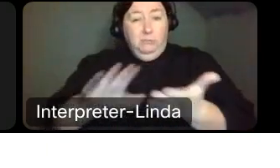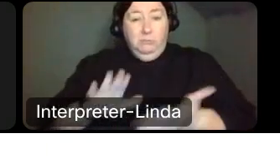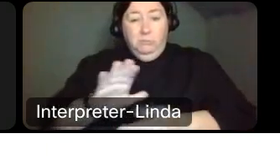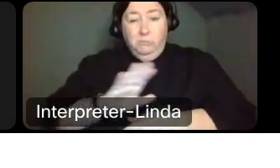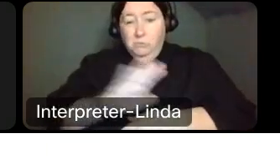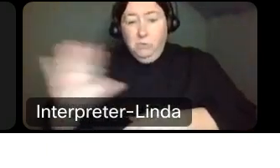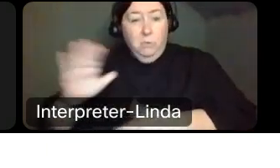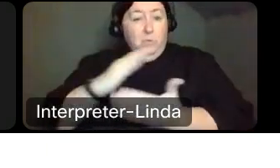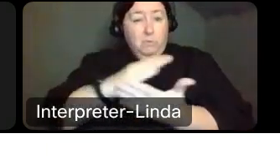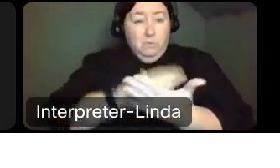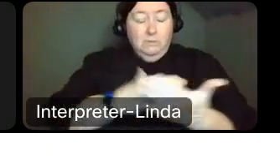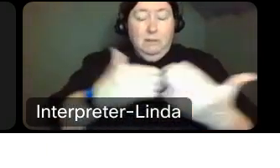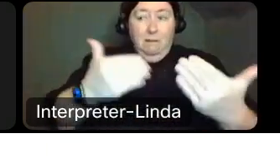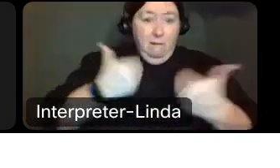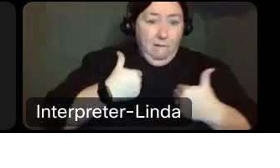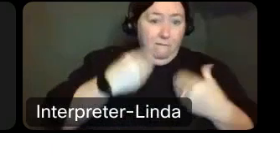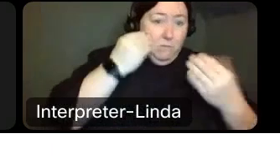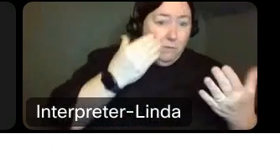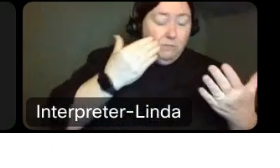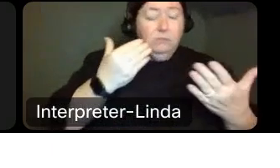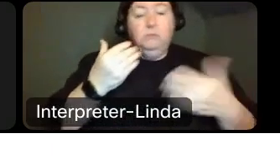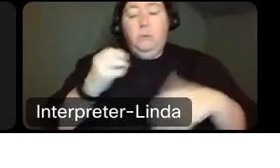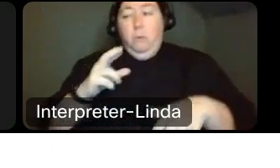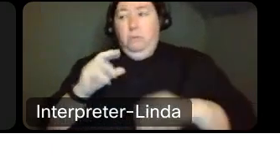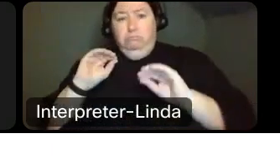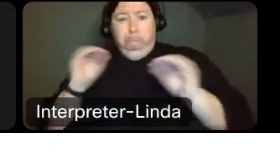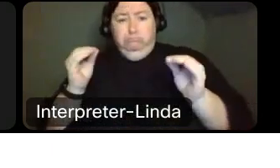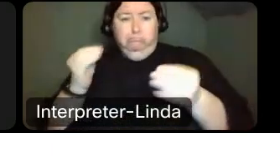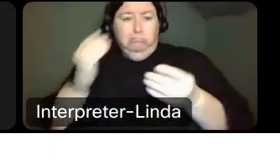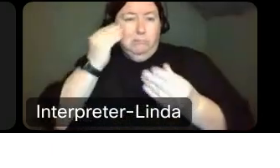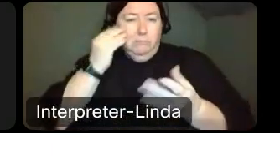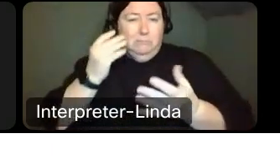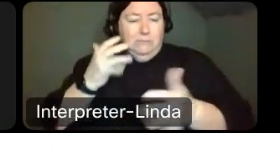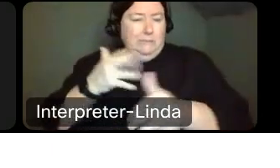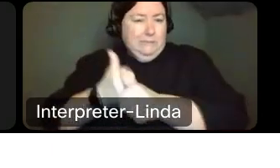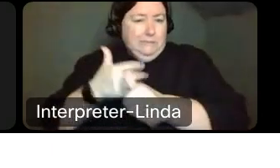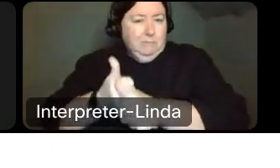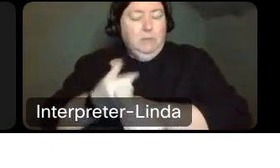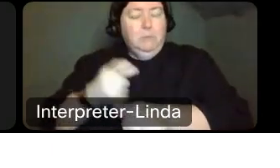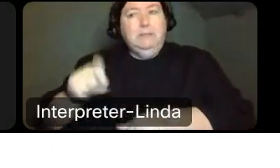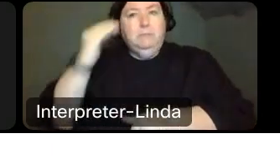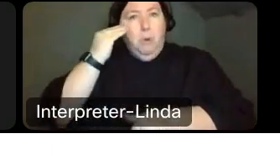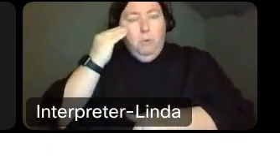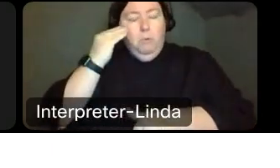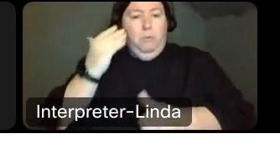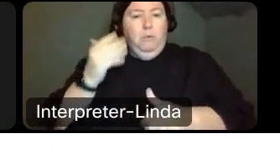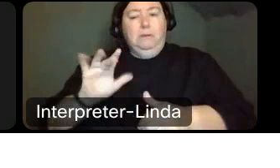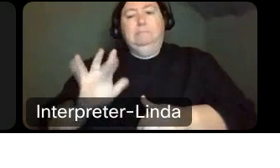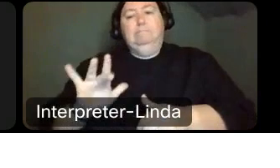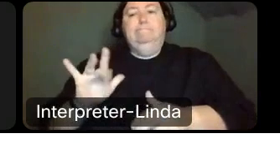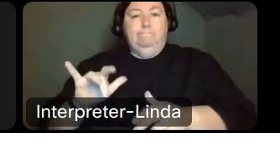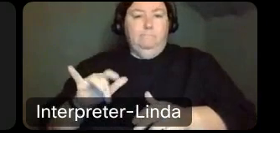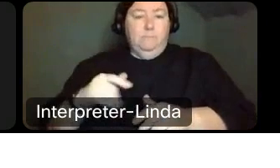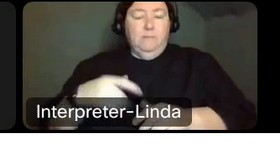whether you have information to share or you do not have information to share, we need to know that. So even if you